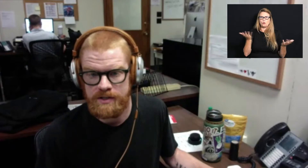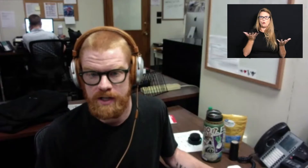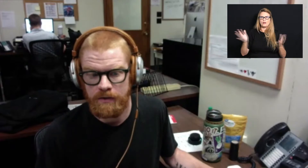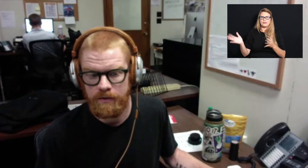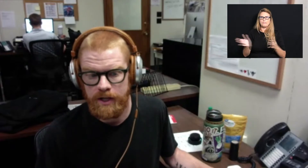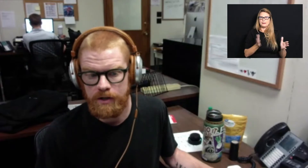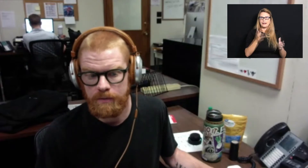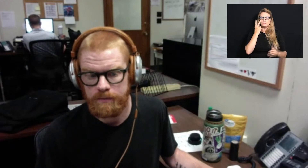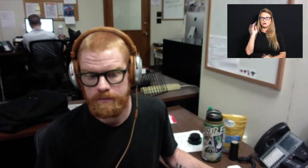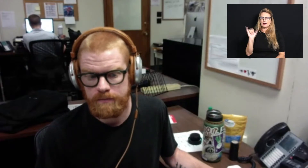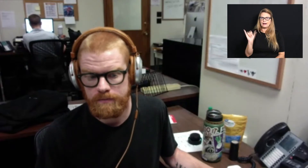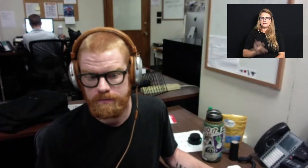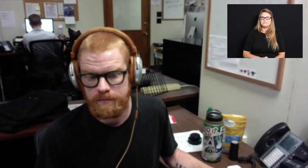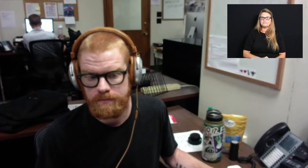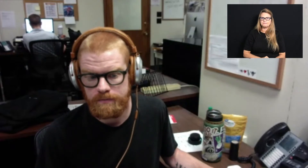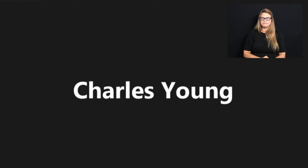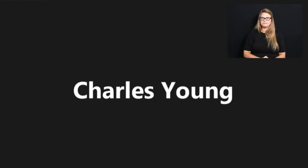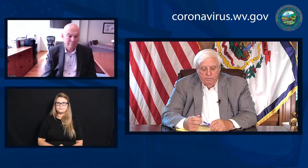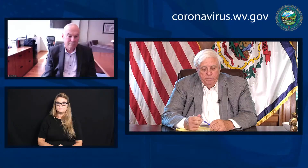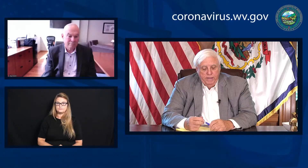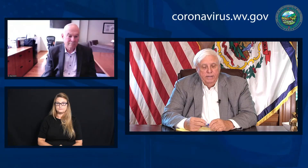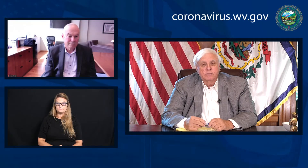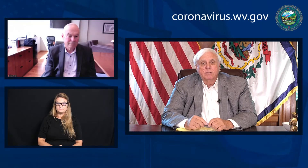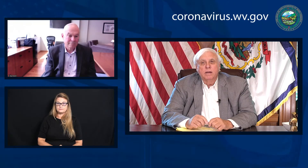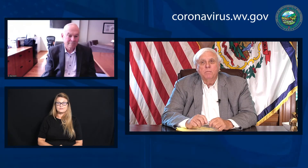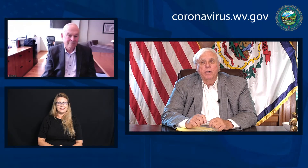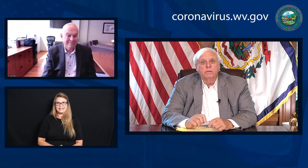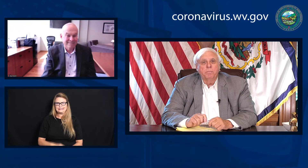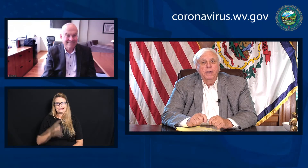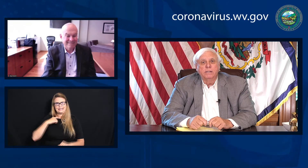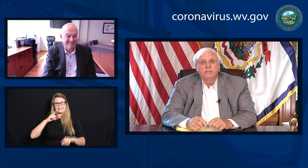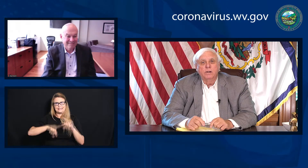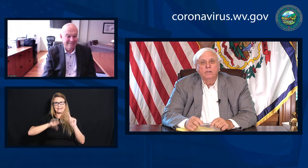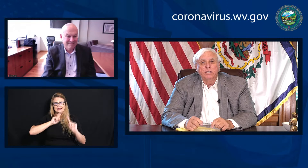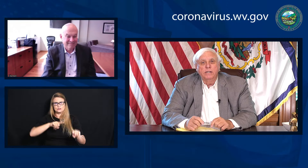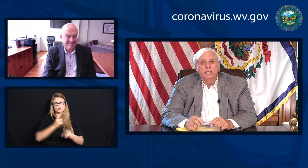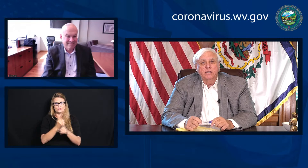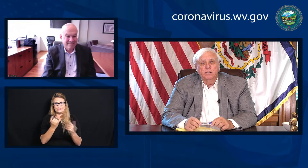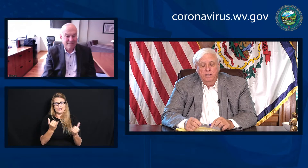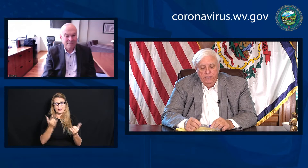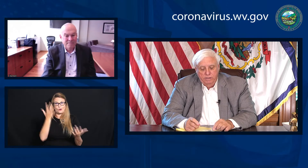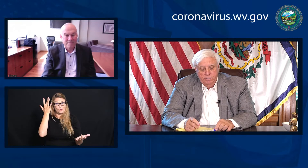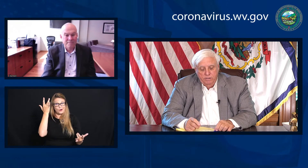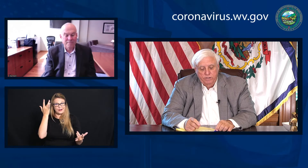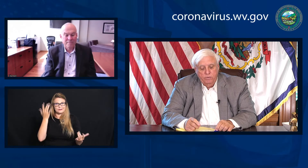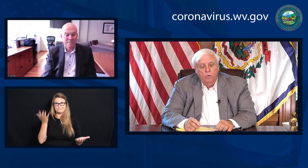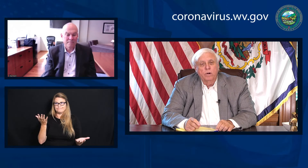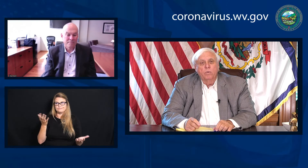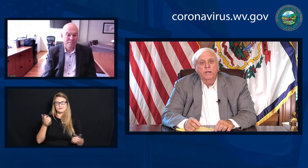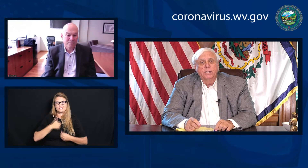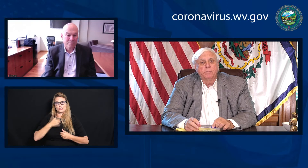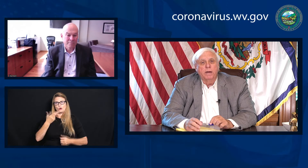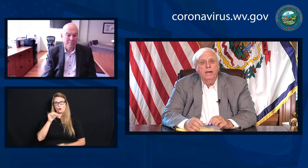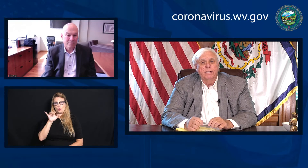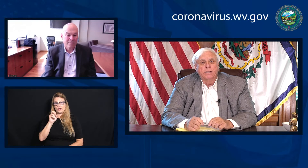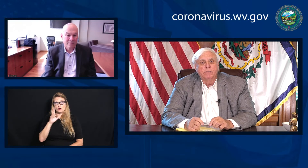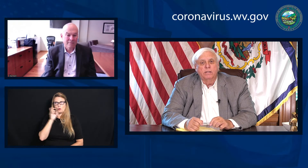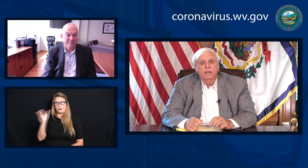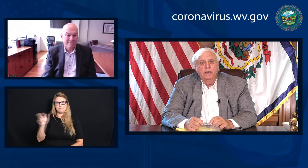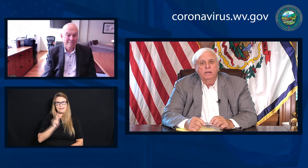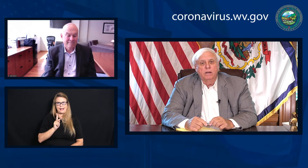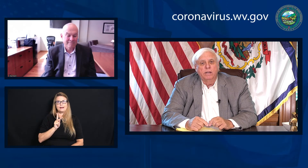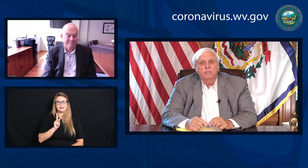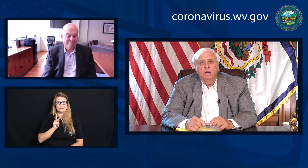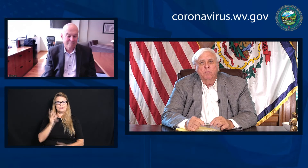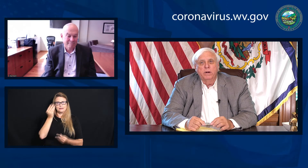it'll entail. Thank you. Charles, I'm going to have to pass, you know, on the details of that to General Hoyer when he gets back and